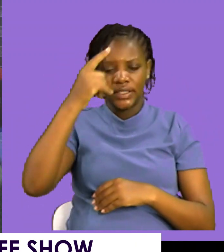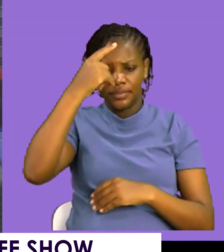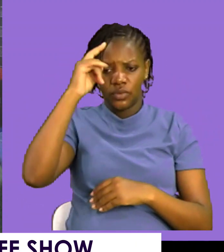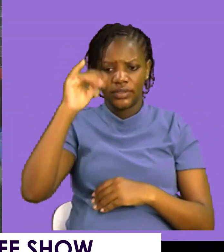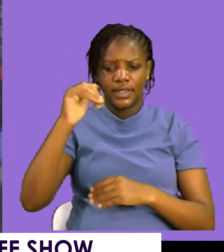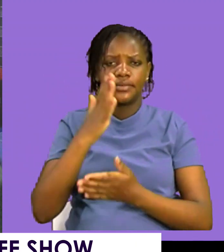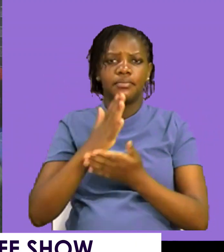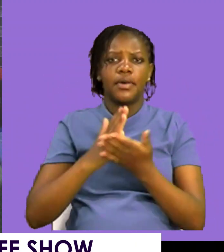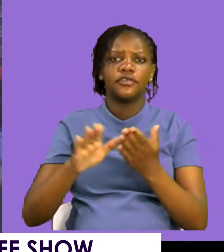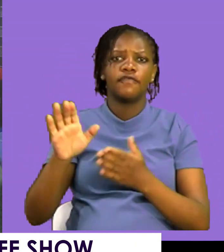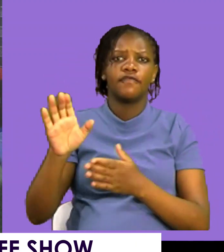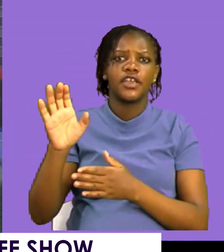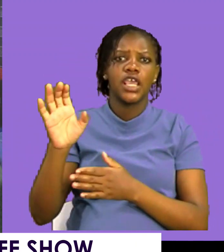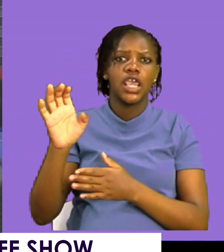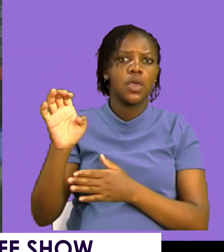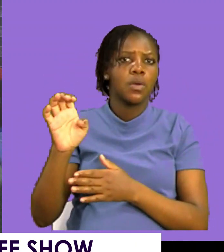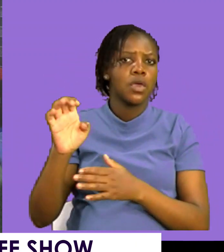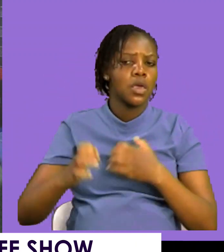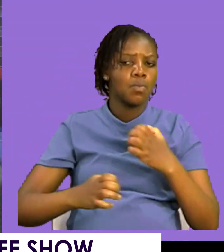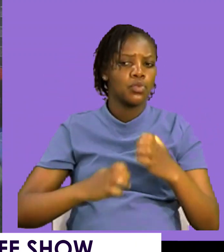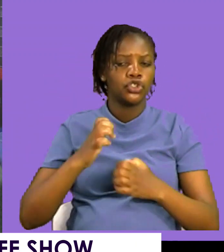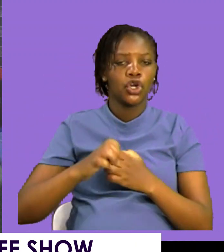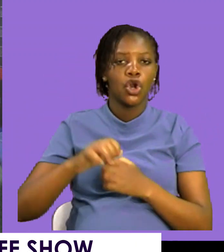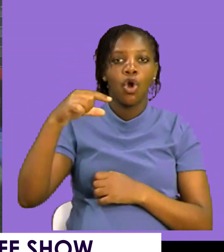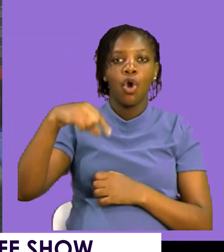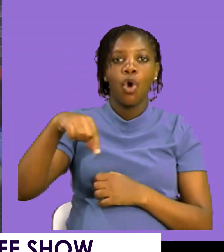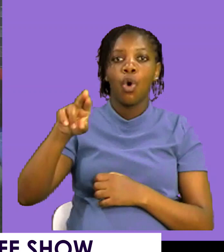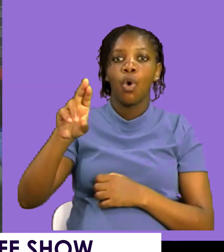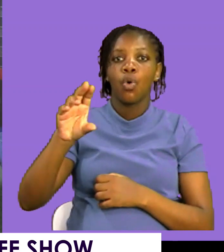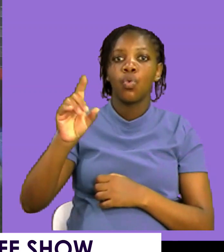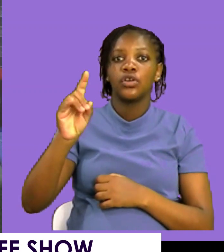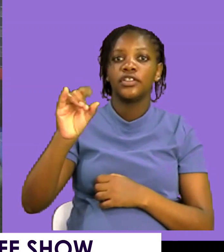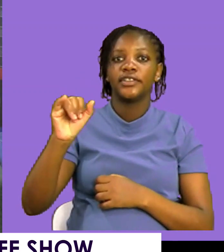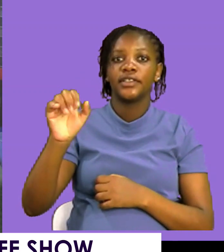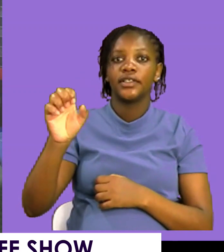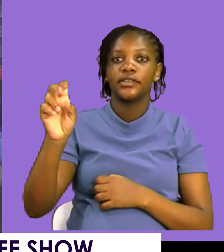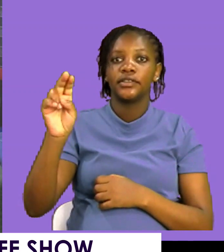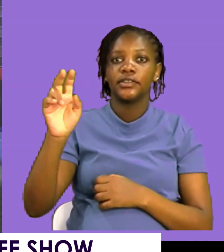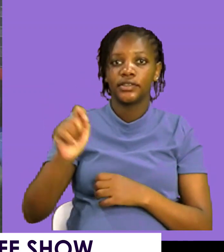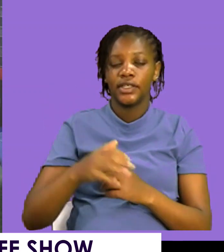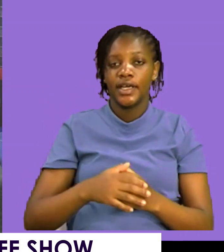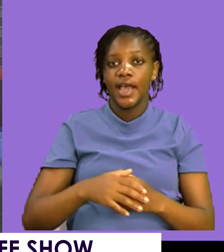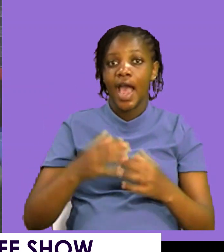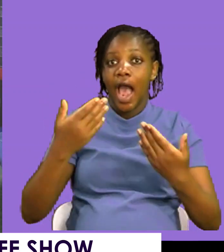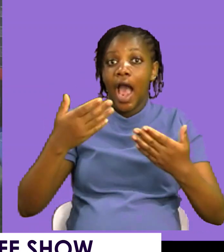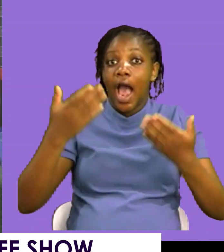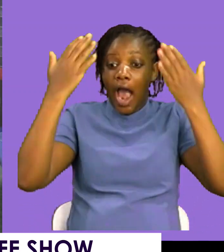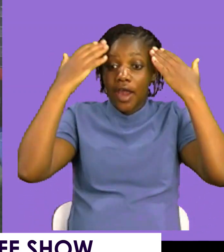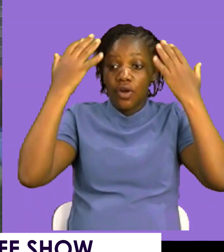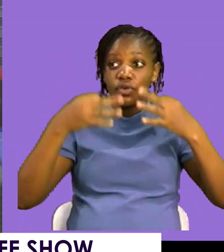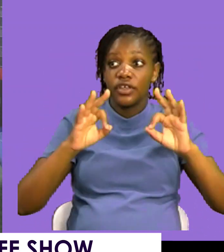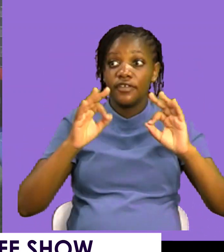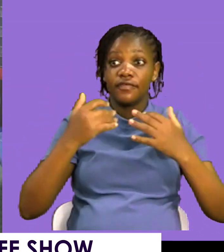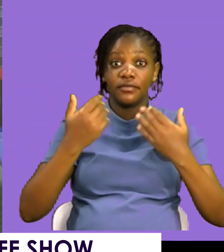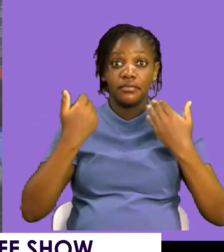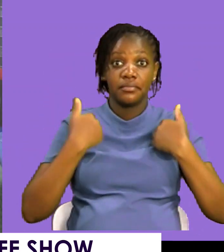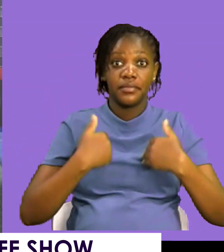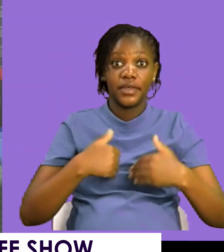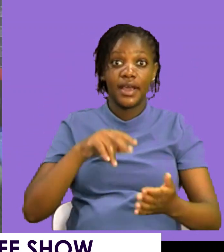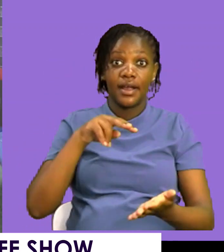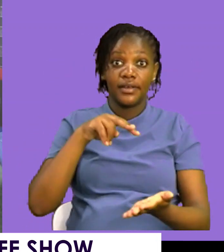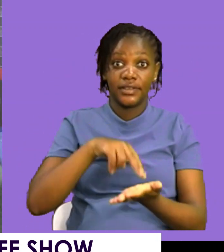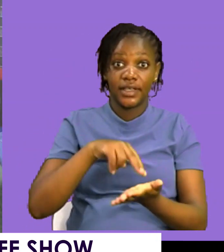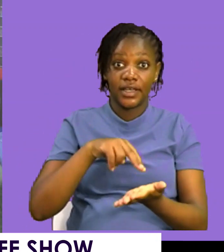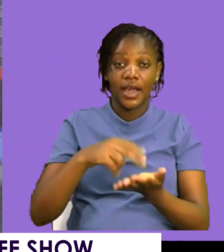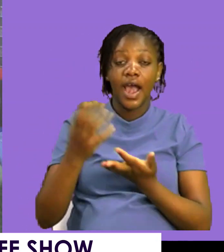quotient. You need to be aware of yourself. I don't know if I stood, if you could still see me on the camera. I